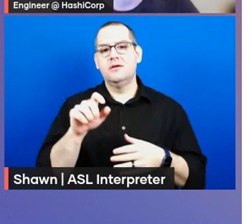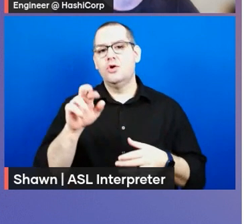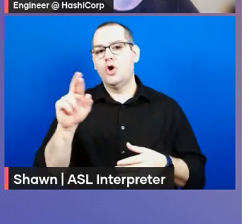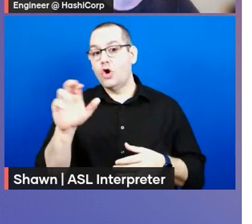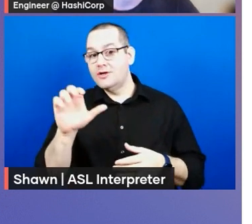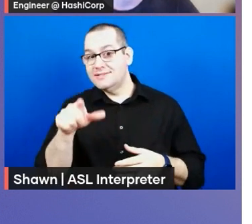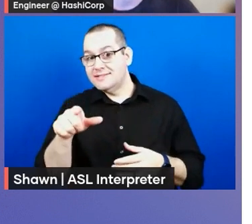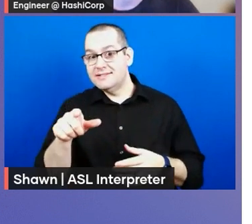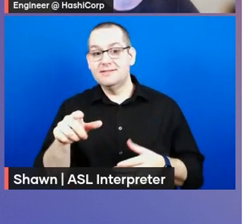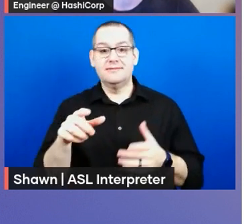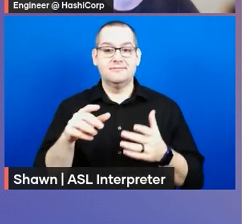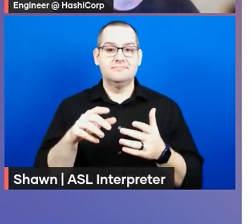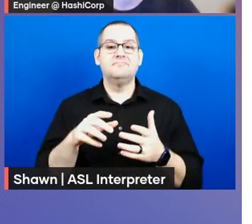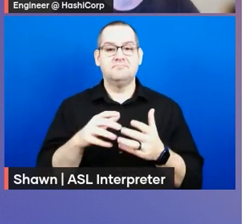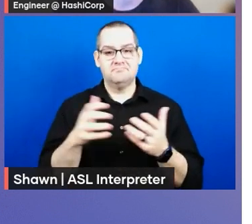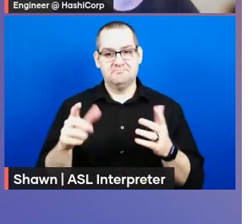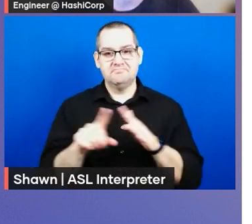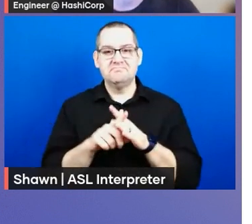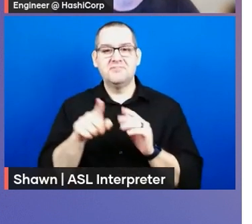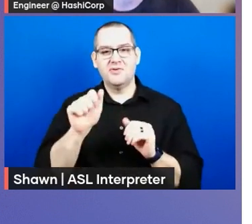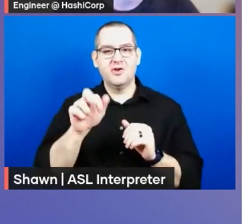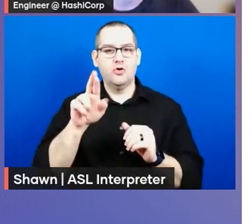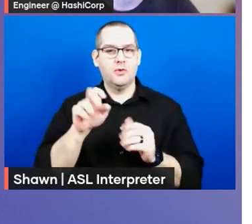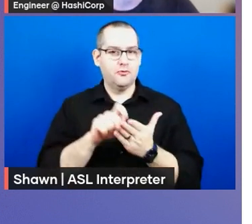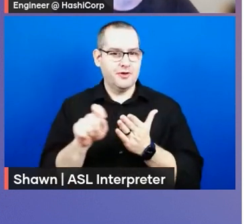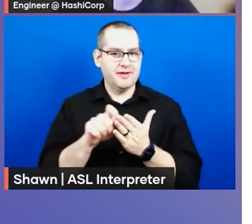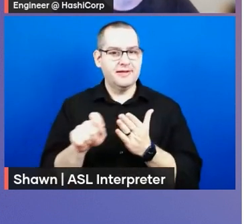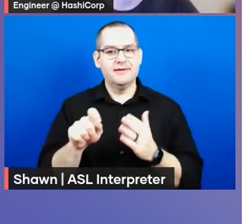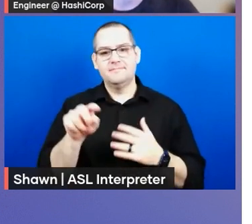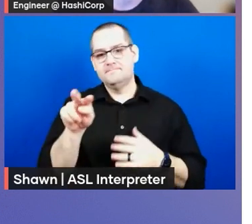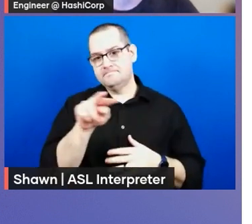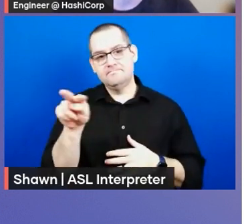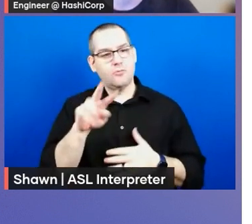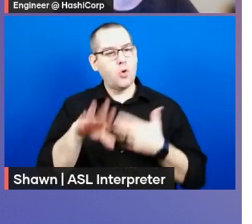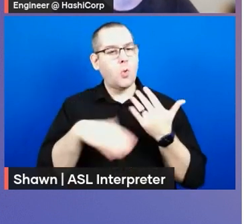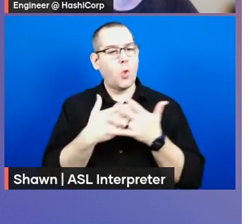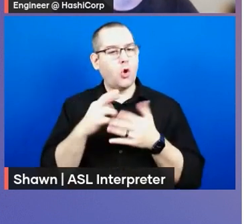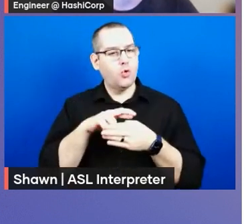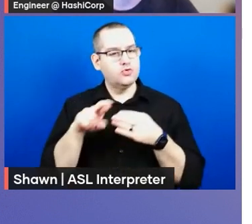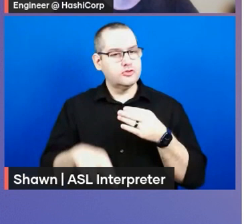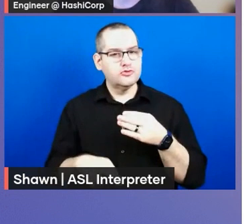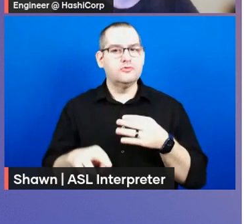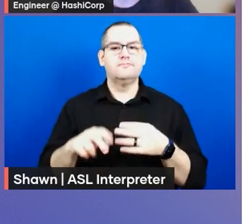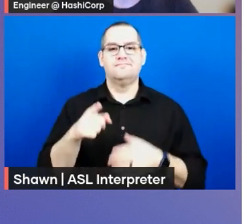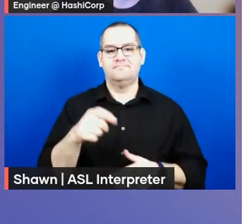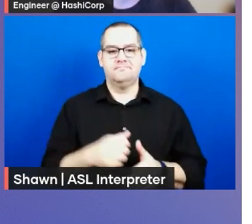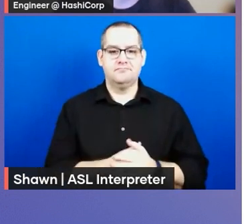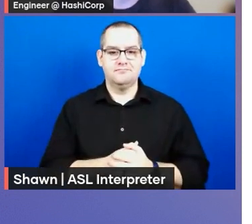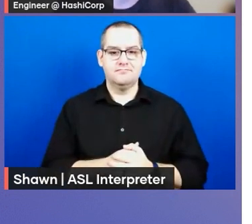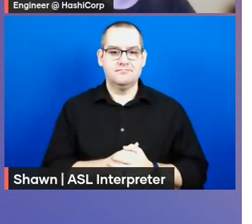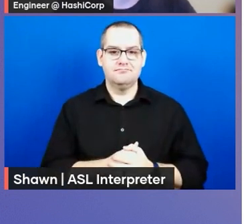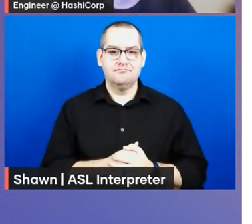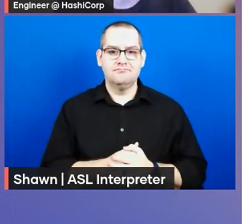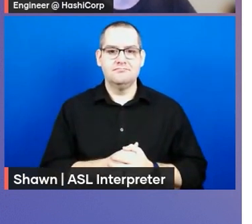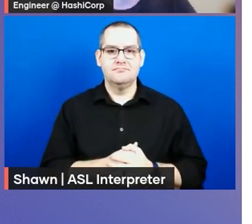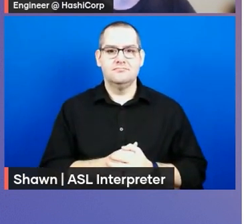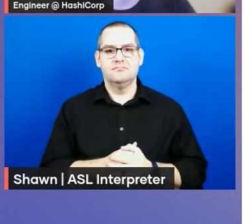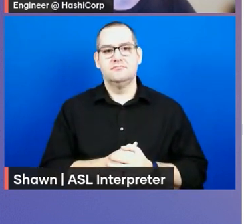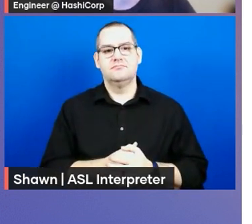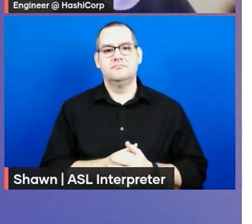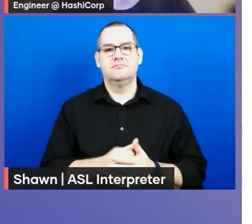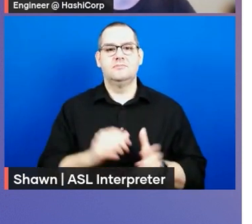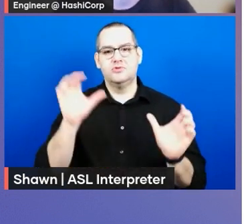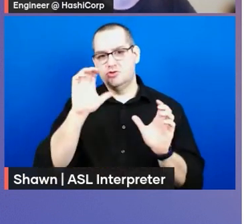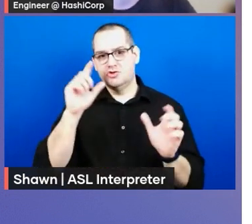RFCs popping around, then you can do rewrite. You can view all the results and the results route. Then if you wanted to just search